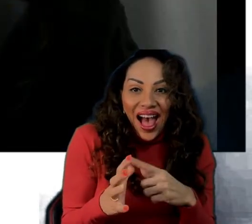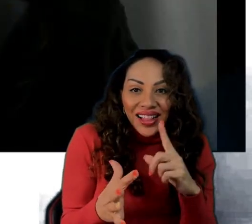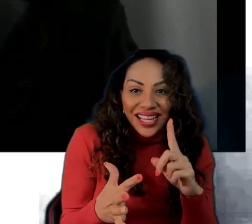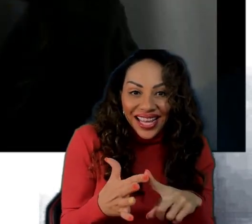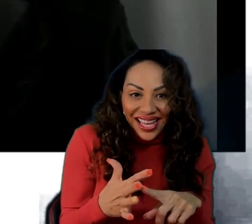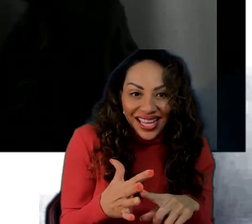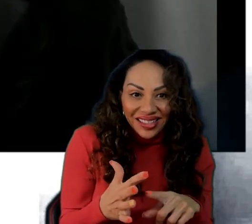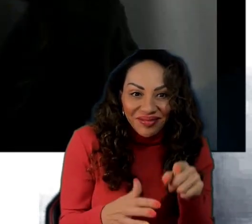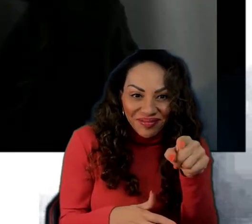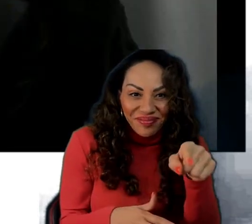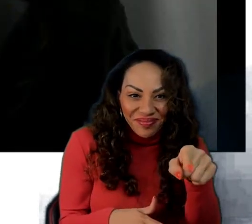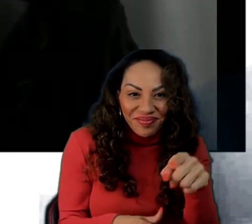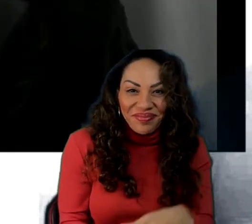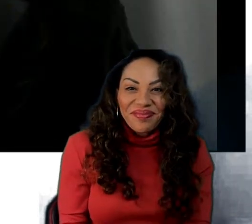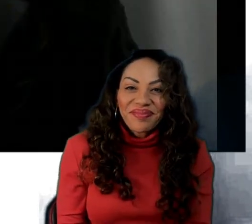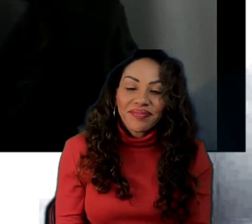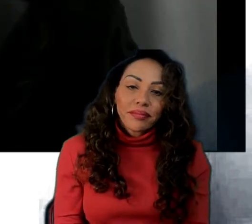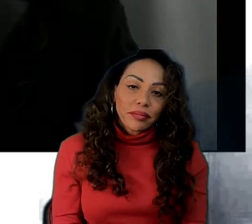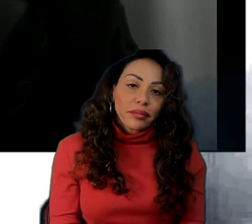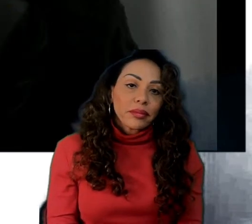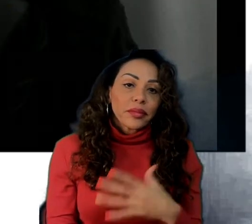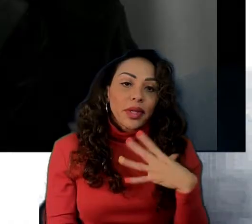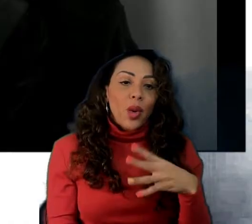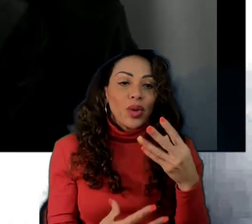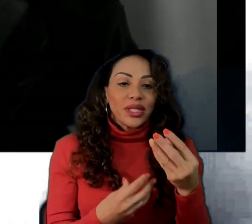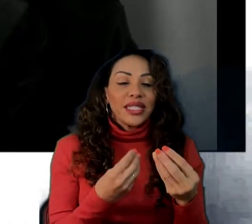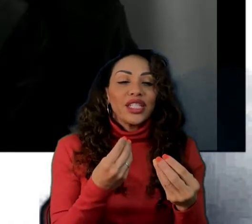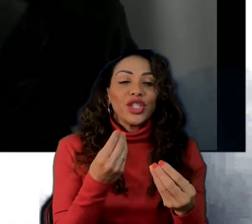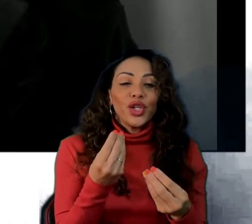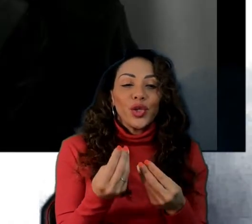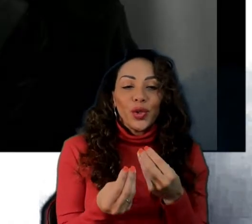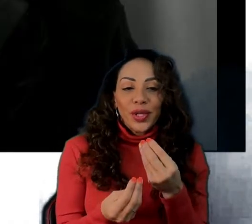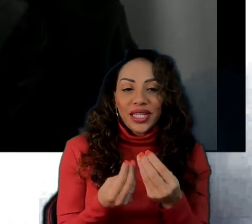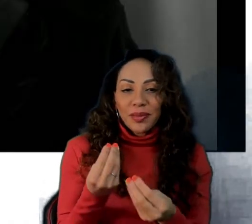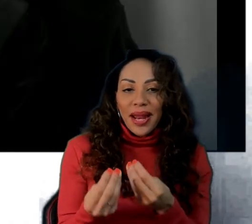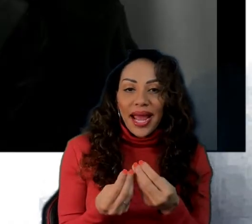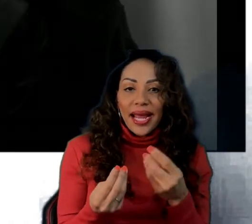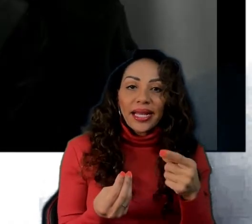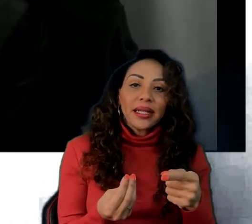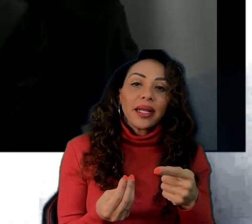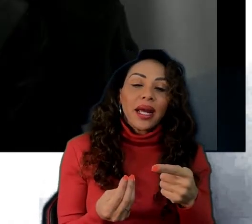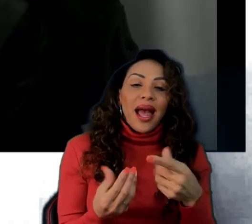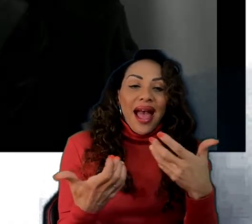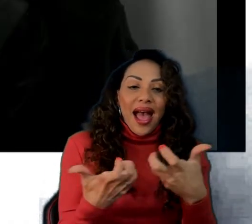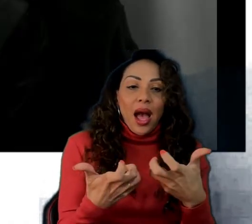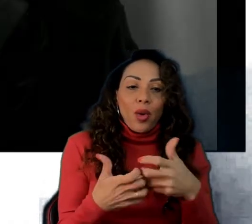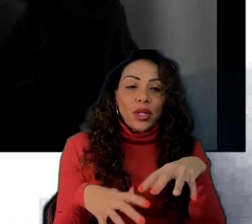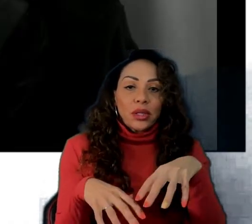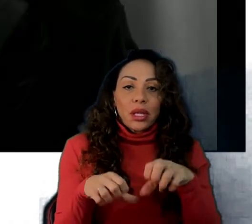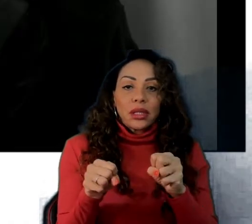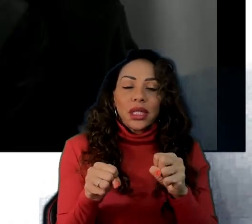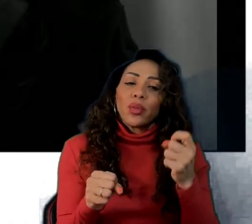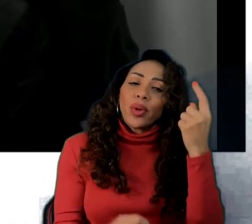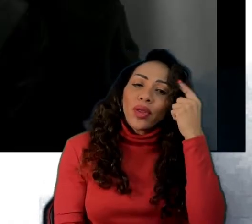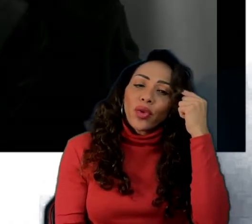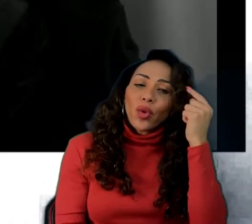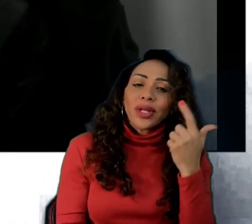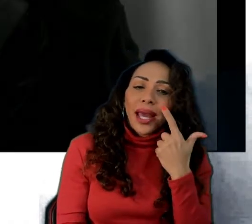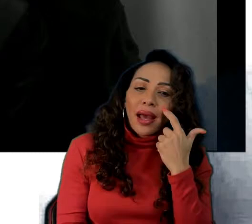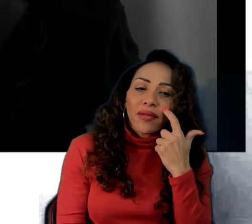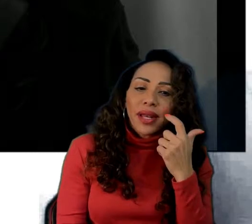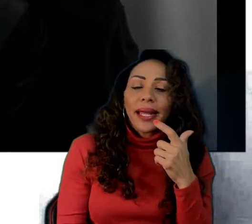So I wanted to start with a little bit of an onboarding. So when we did this immersive experience, we thought carefully about how we'd bring people into